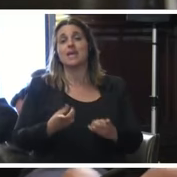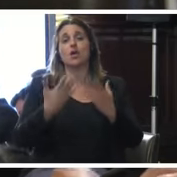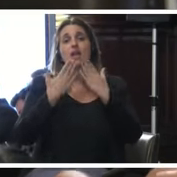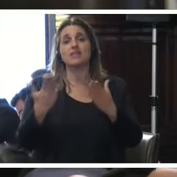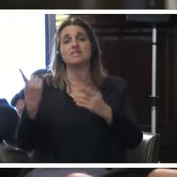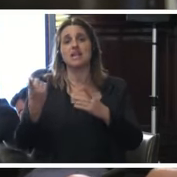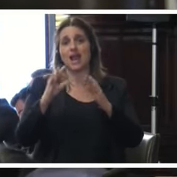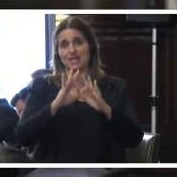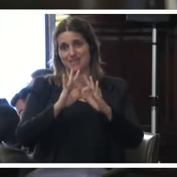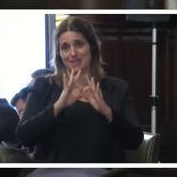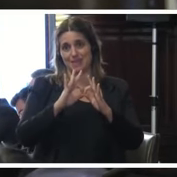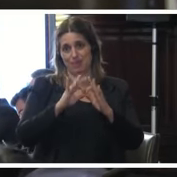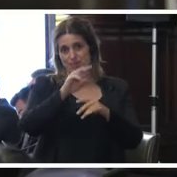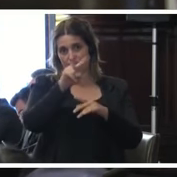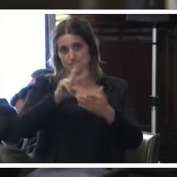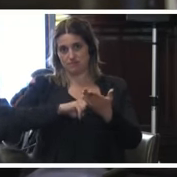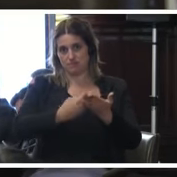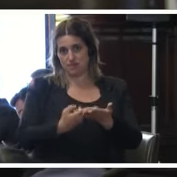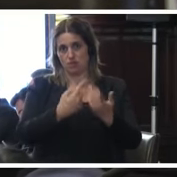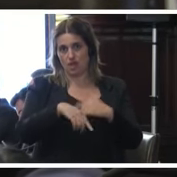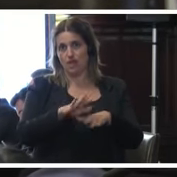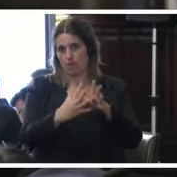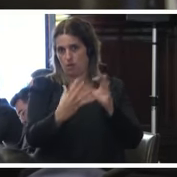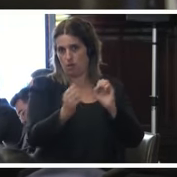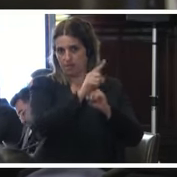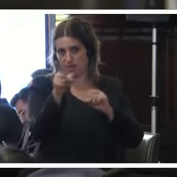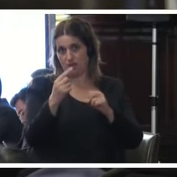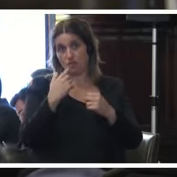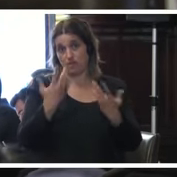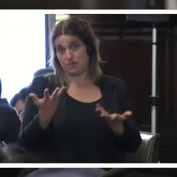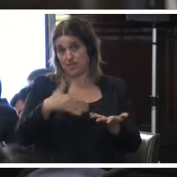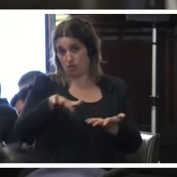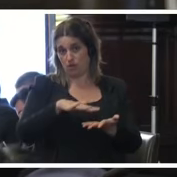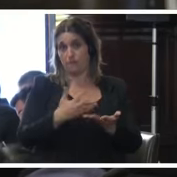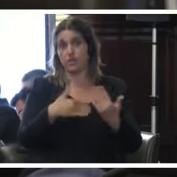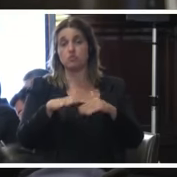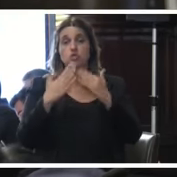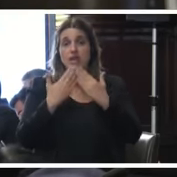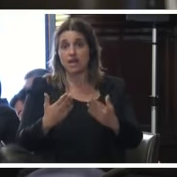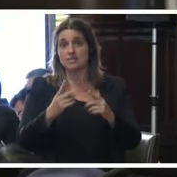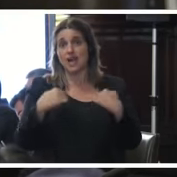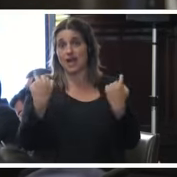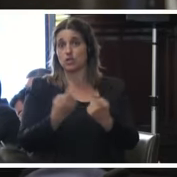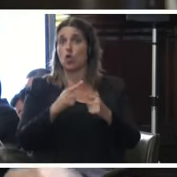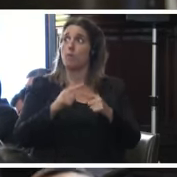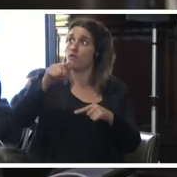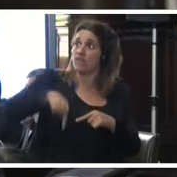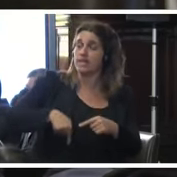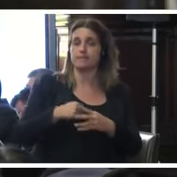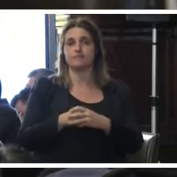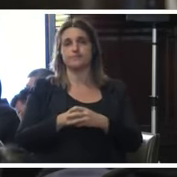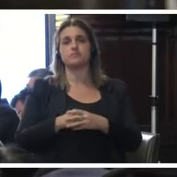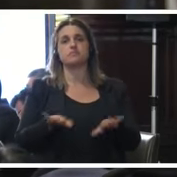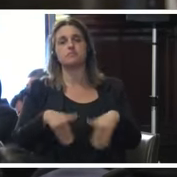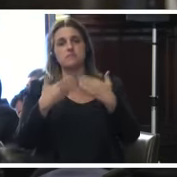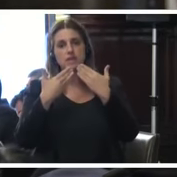to understand what is going on. Thank you very much. Thank you for coming, and thank you for putting forward